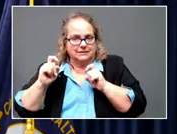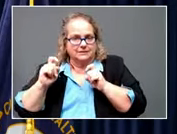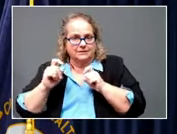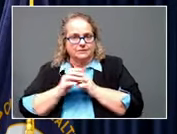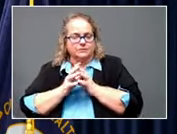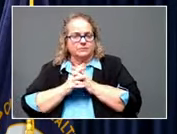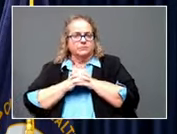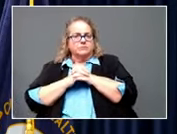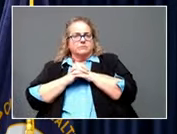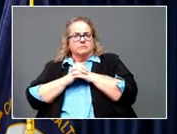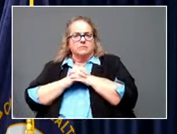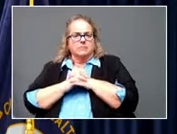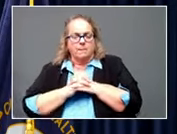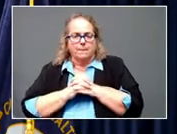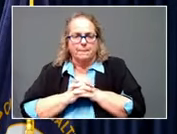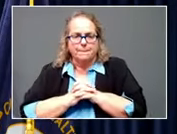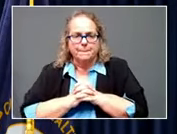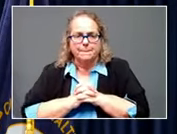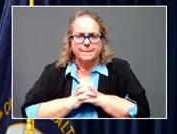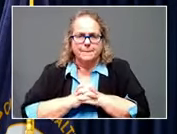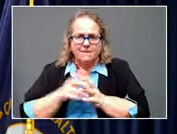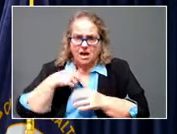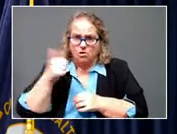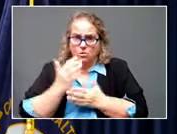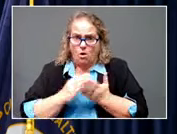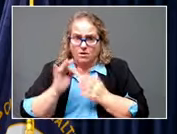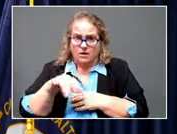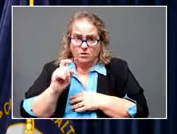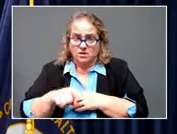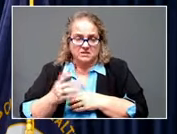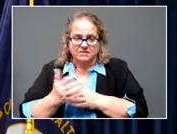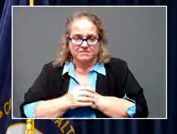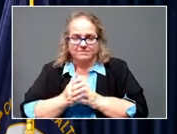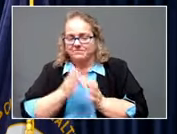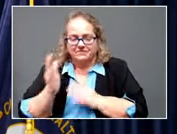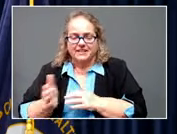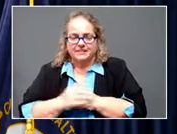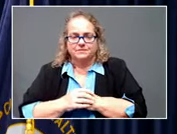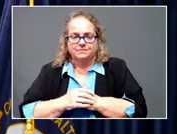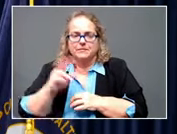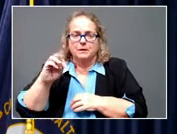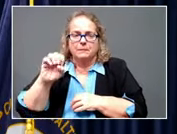question. What was the other part? I'll get it with the next question. Melissa Patrick.